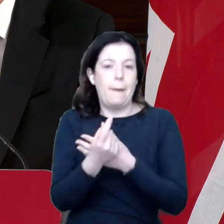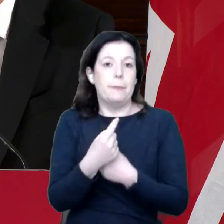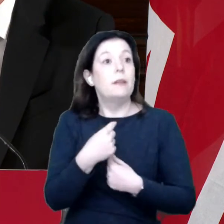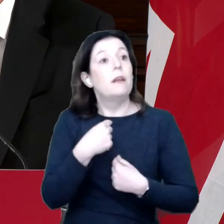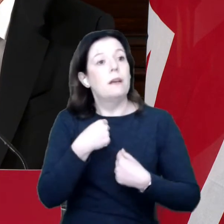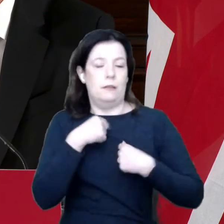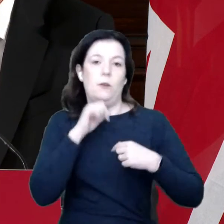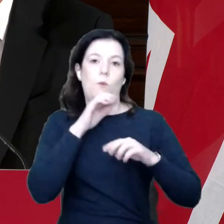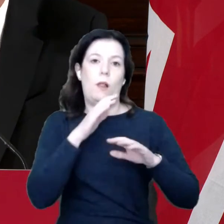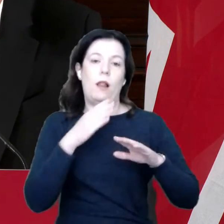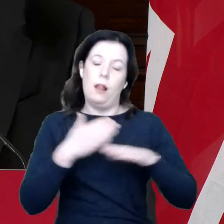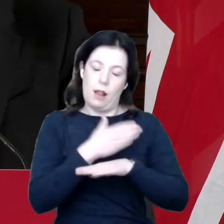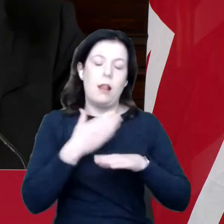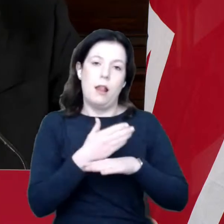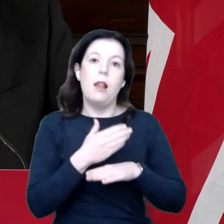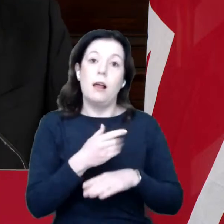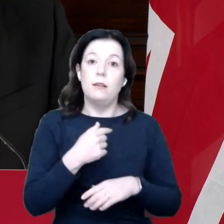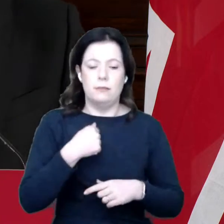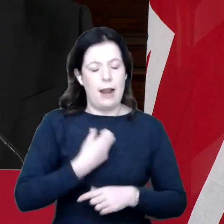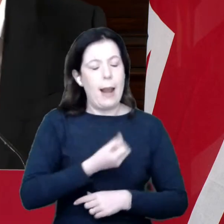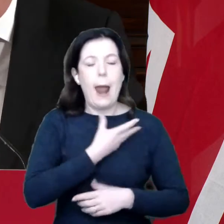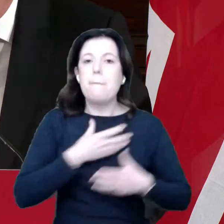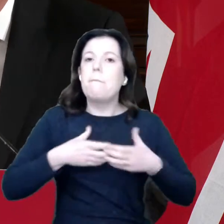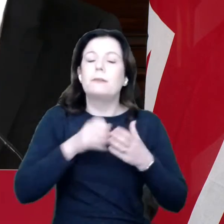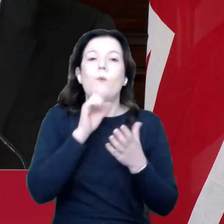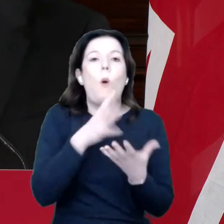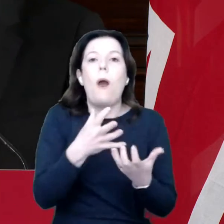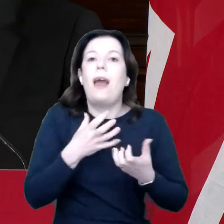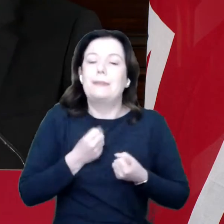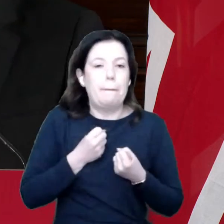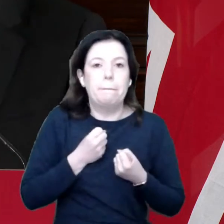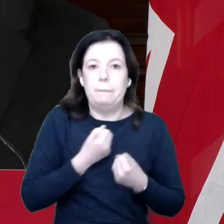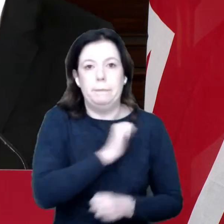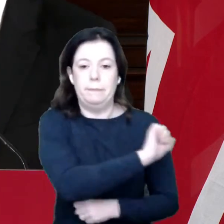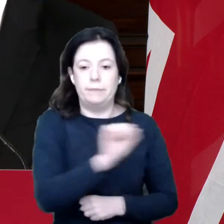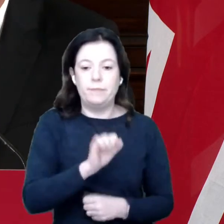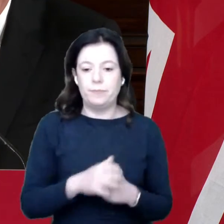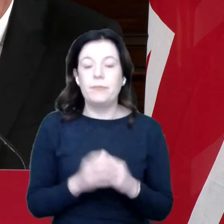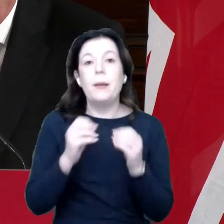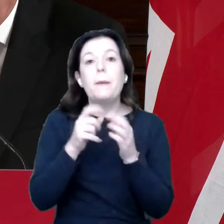a place in our Labour Party. Thank you, Lee. And Ben from the Jewish Chronicle, please.